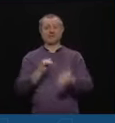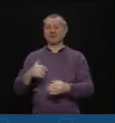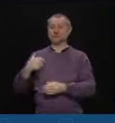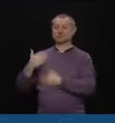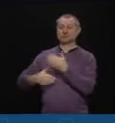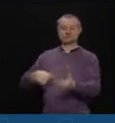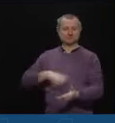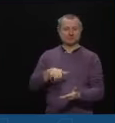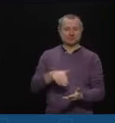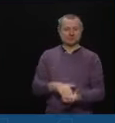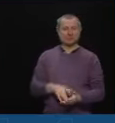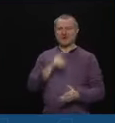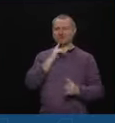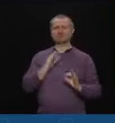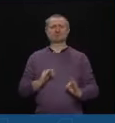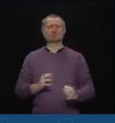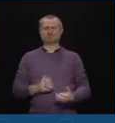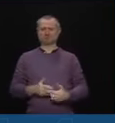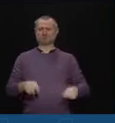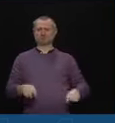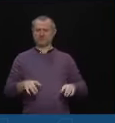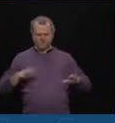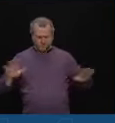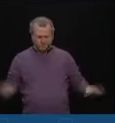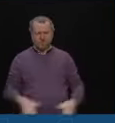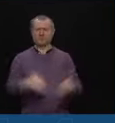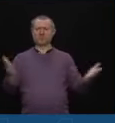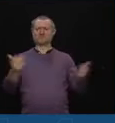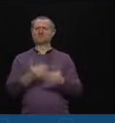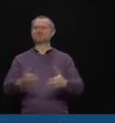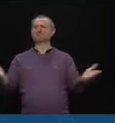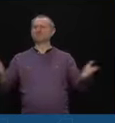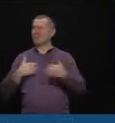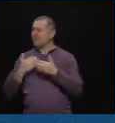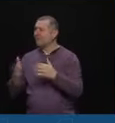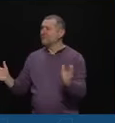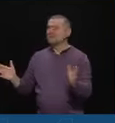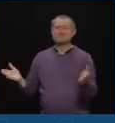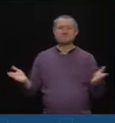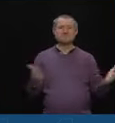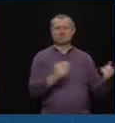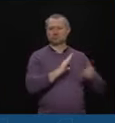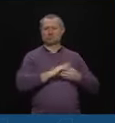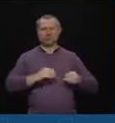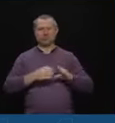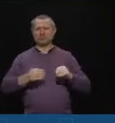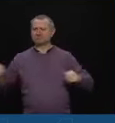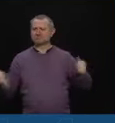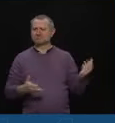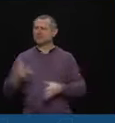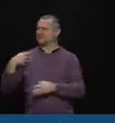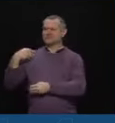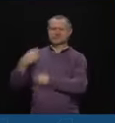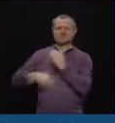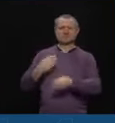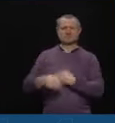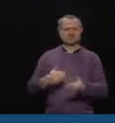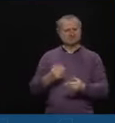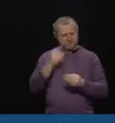lends itself to opening up our hearts and our stories and passing them on to the next generation to let them know